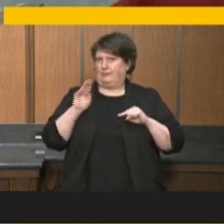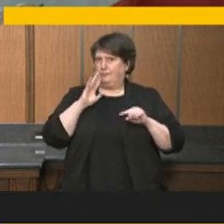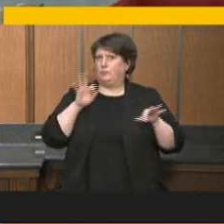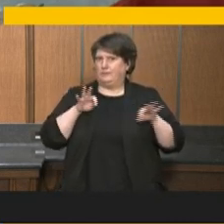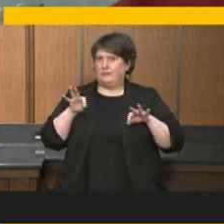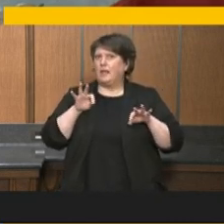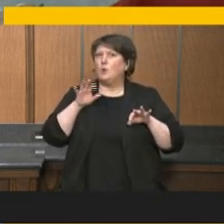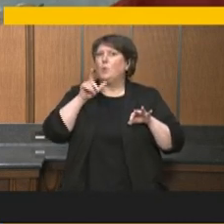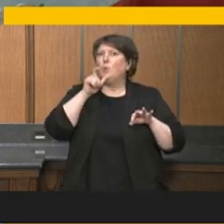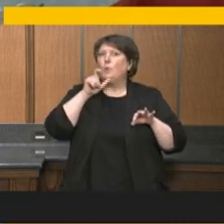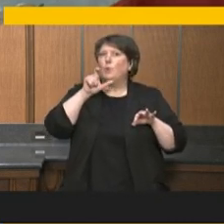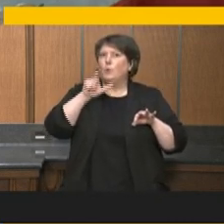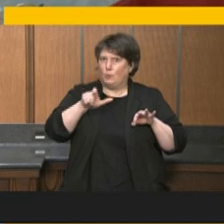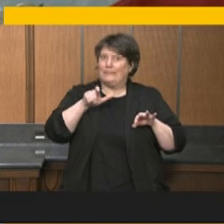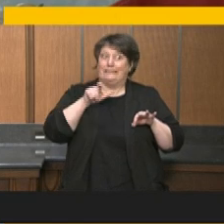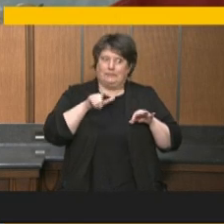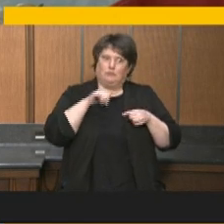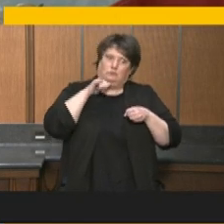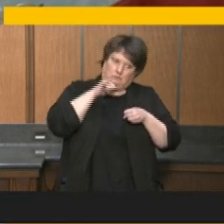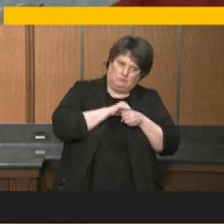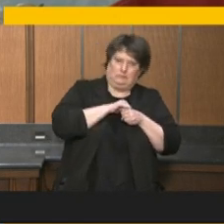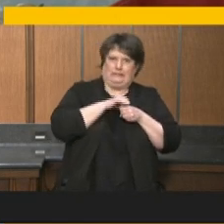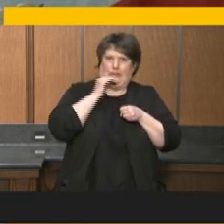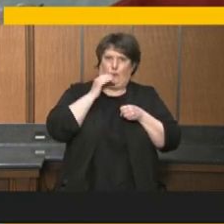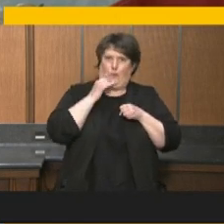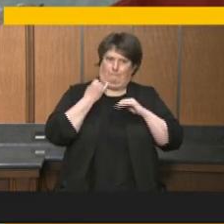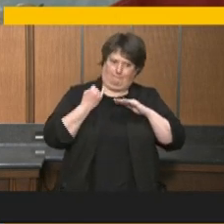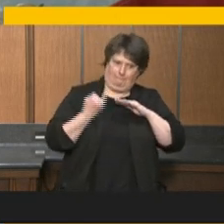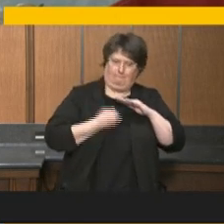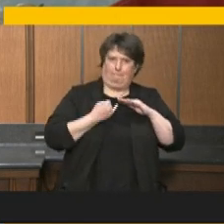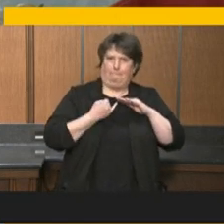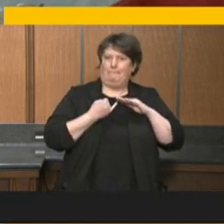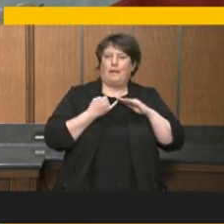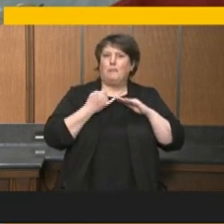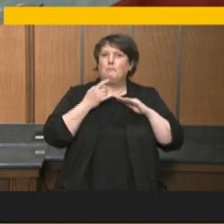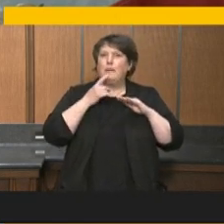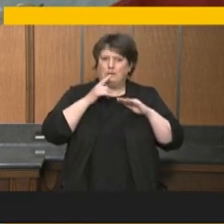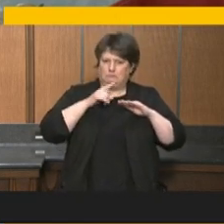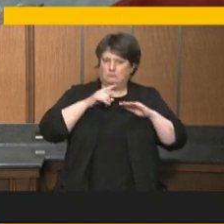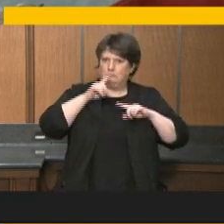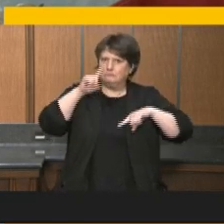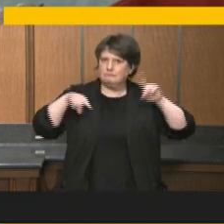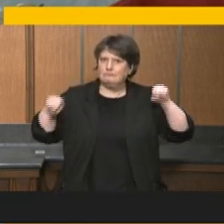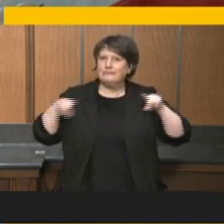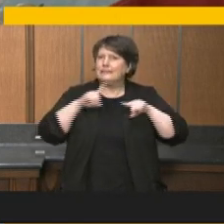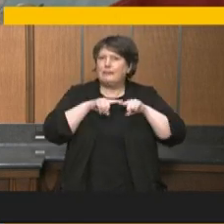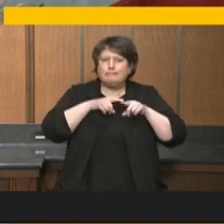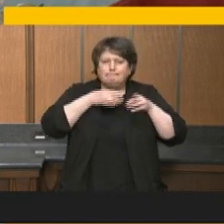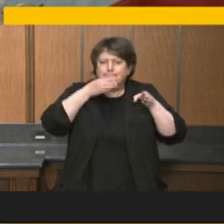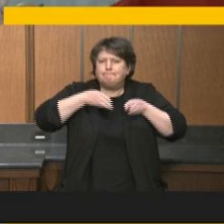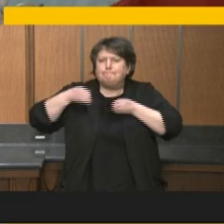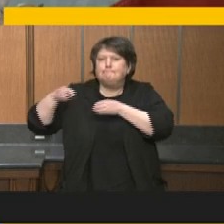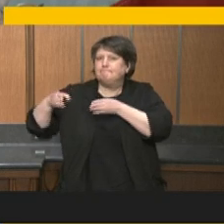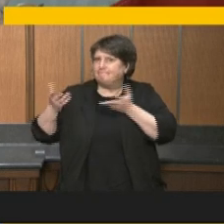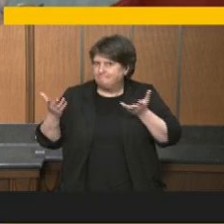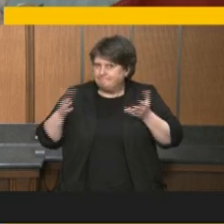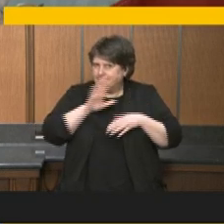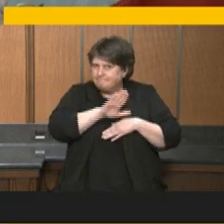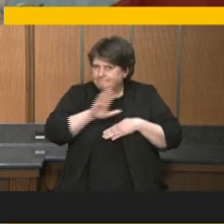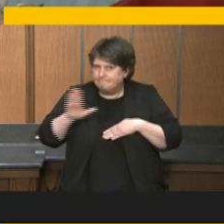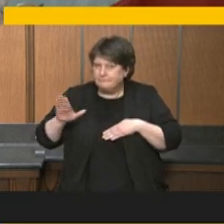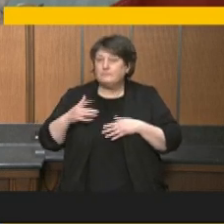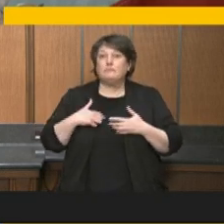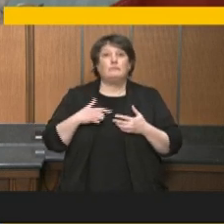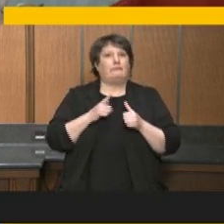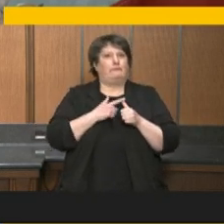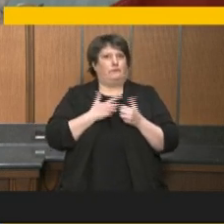to socially isolate and what that looks like is going to be different depending on the context of each person. First of all, I have to thank all